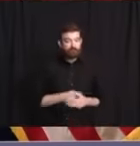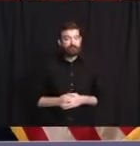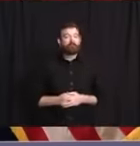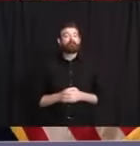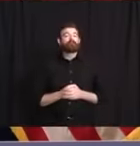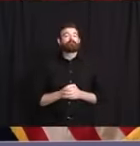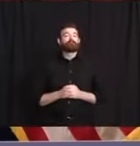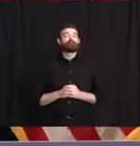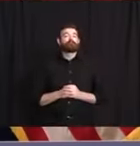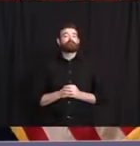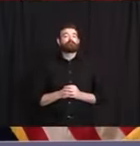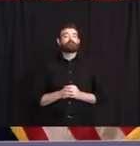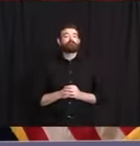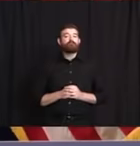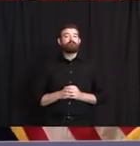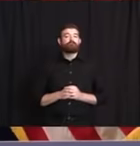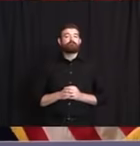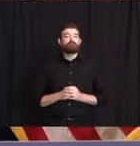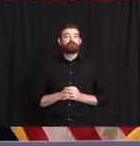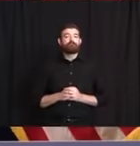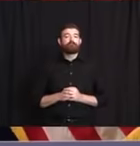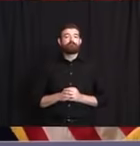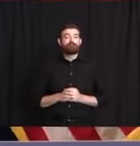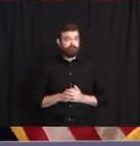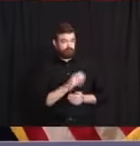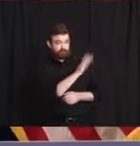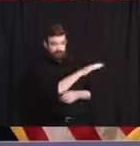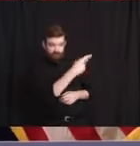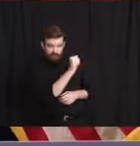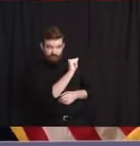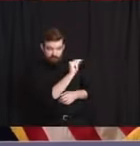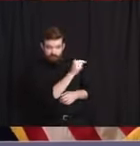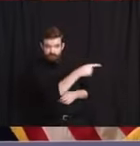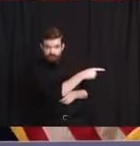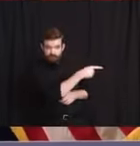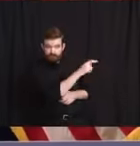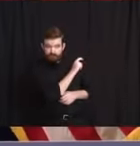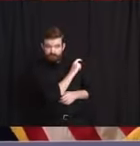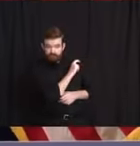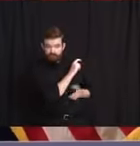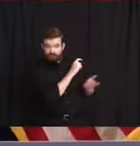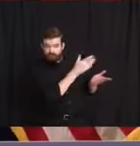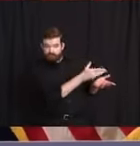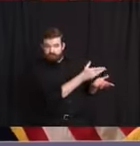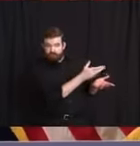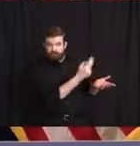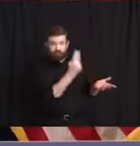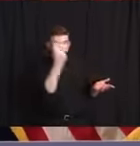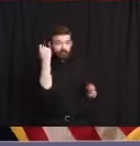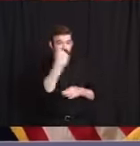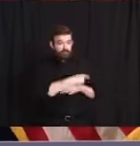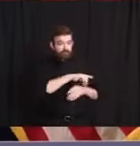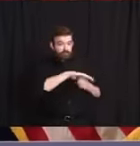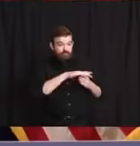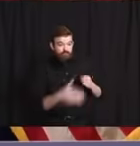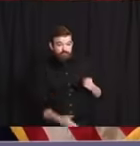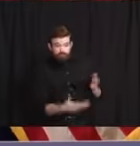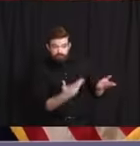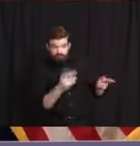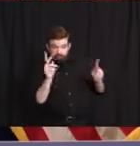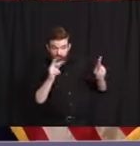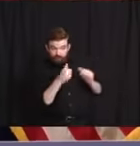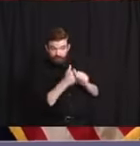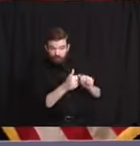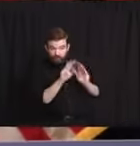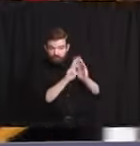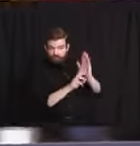Pat, after Memorial Day weekend, compliance has got to be on the list of discussions. Thank you for everything, and fire